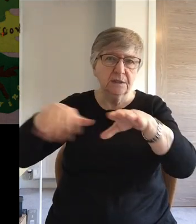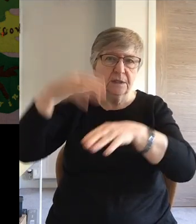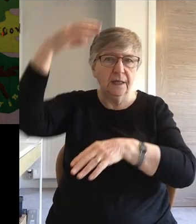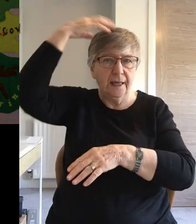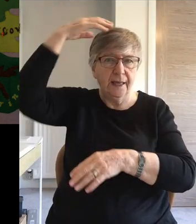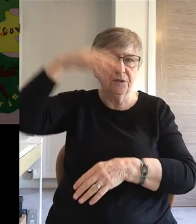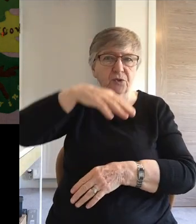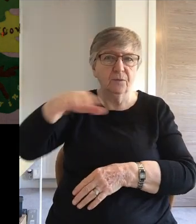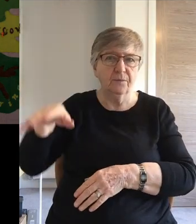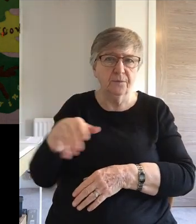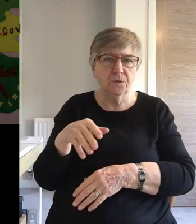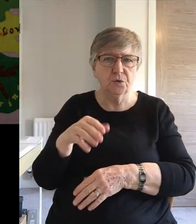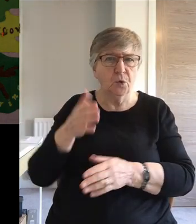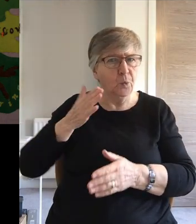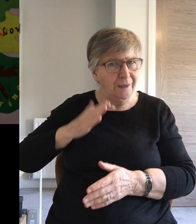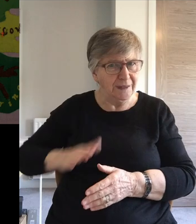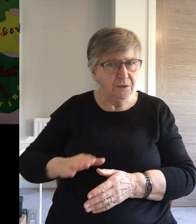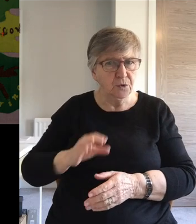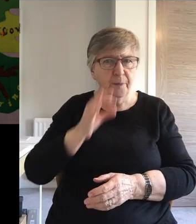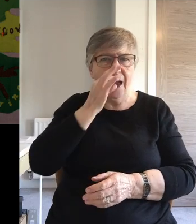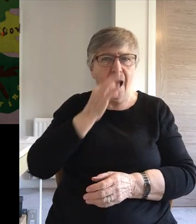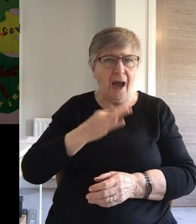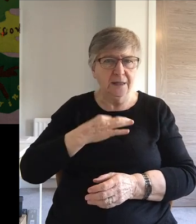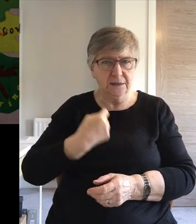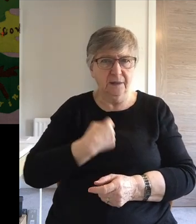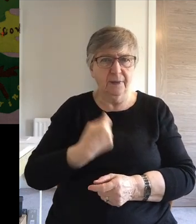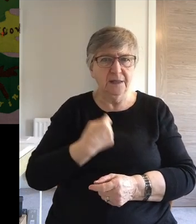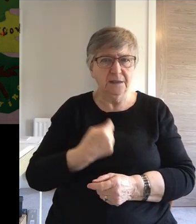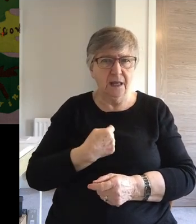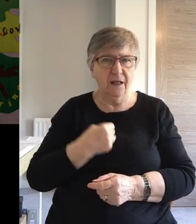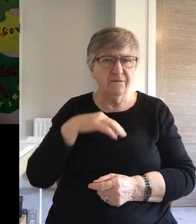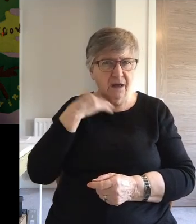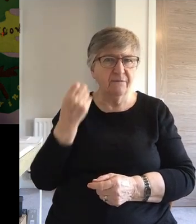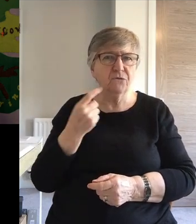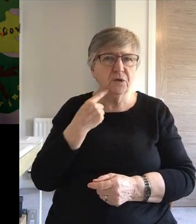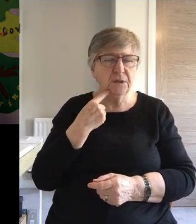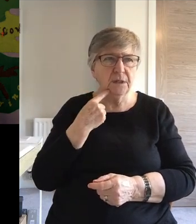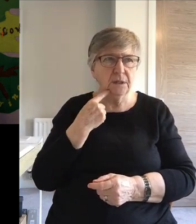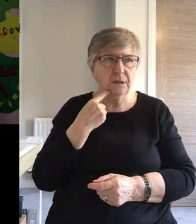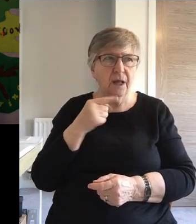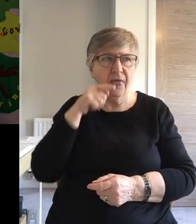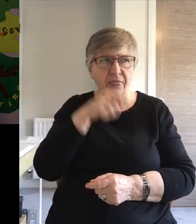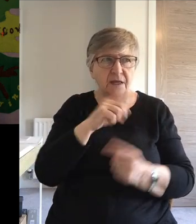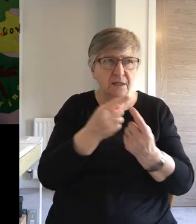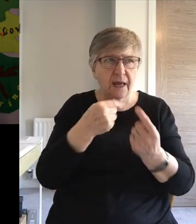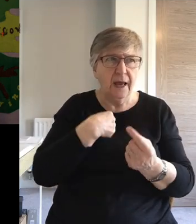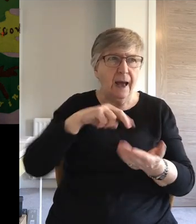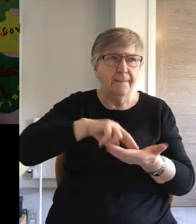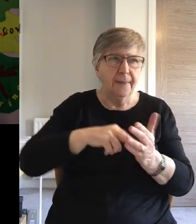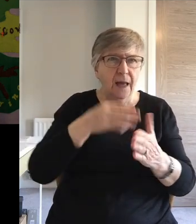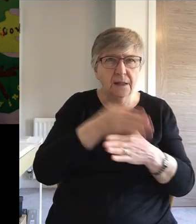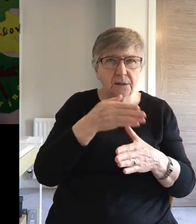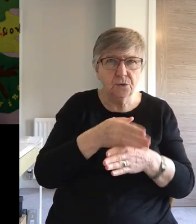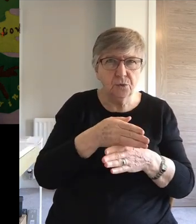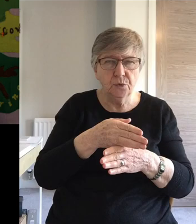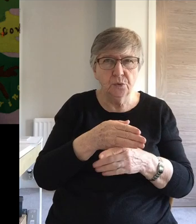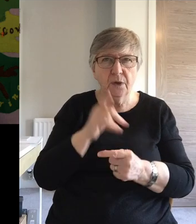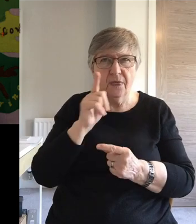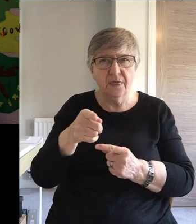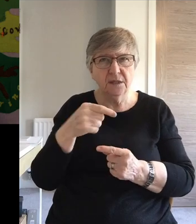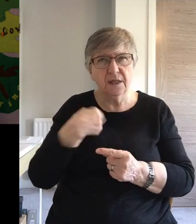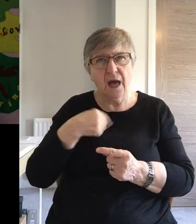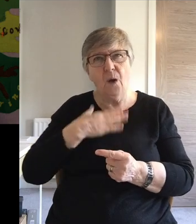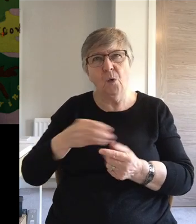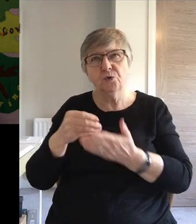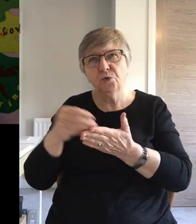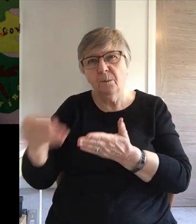And so we need to be continually asking and assessing our motives. Is this that I am planning to do? Is this that